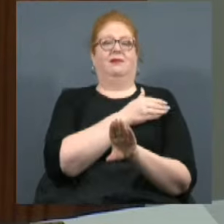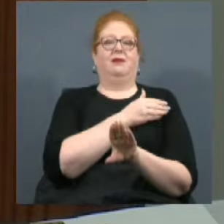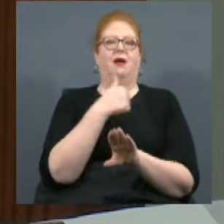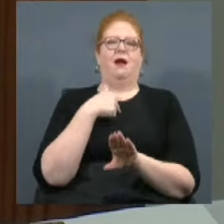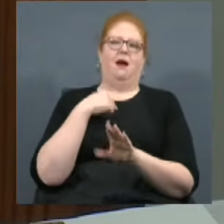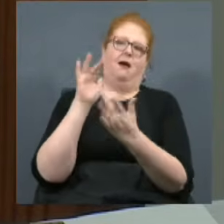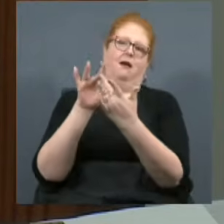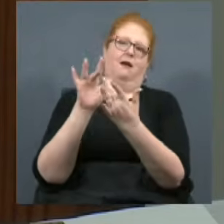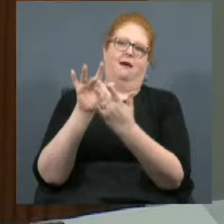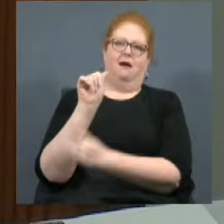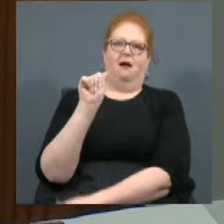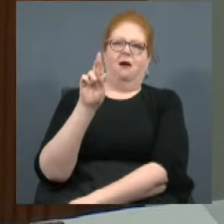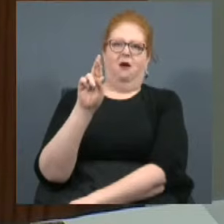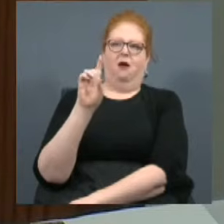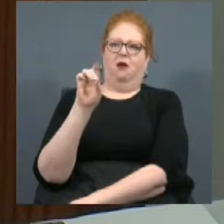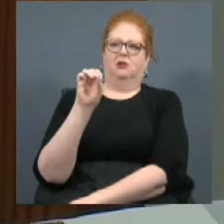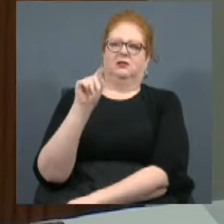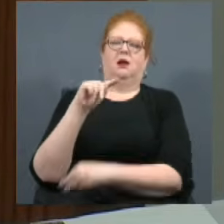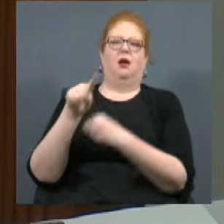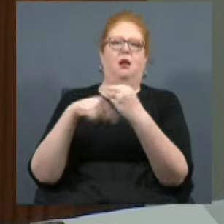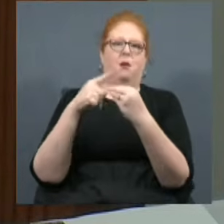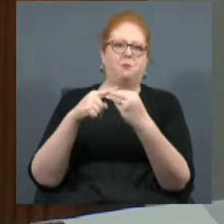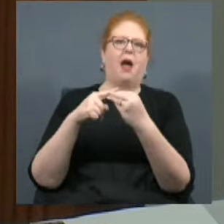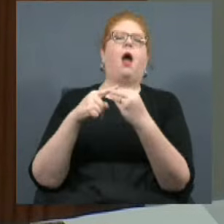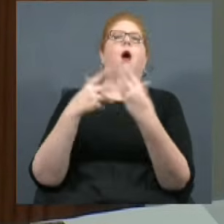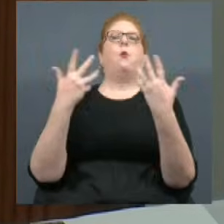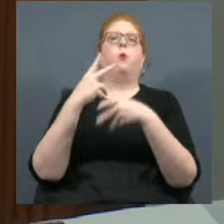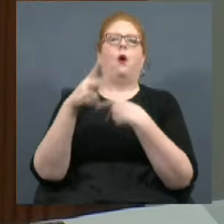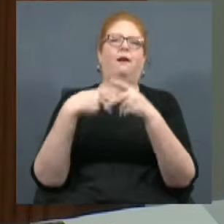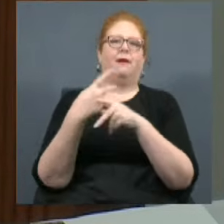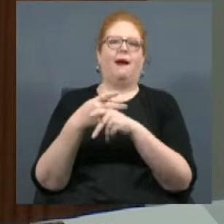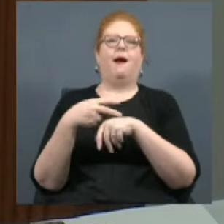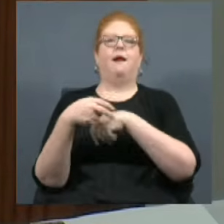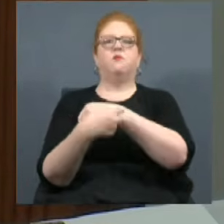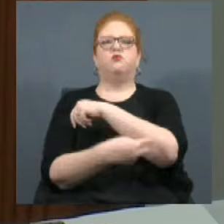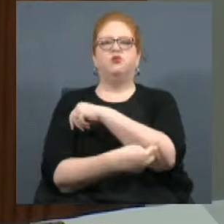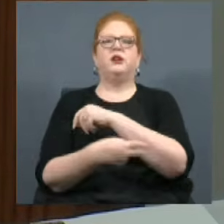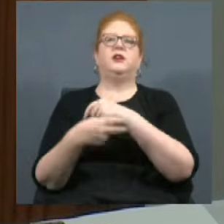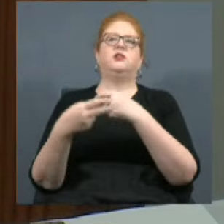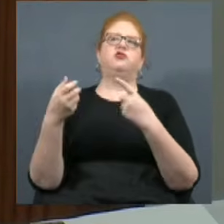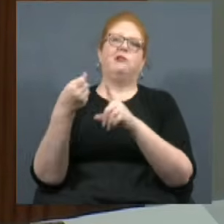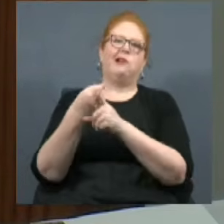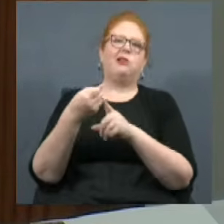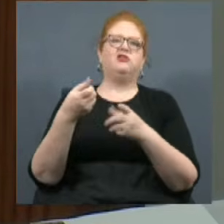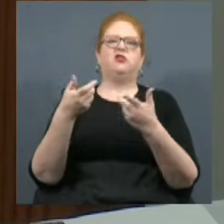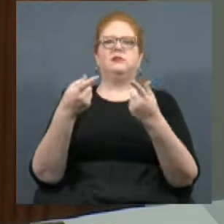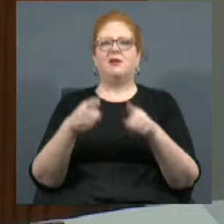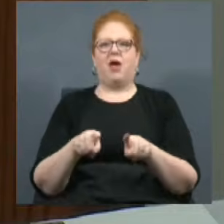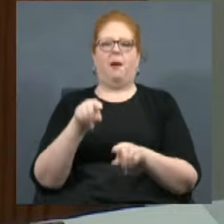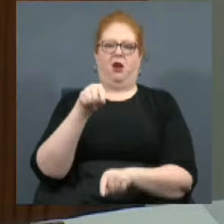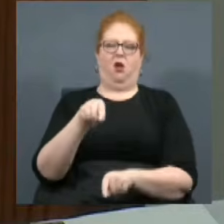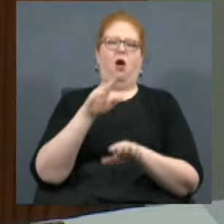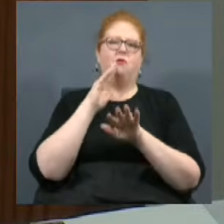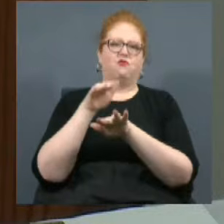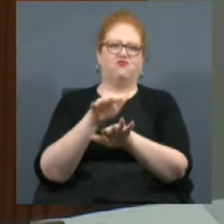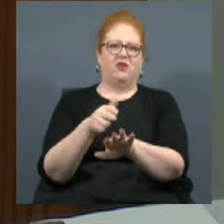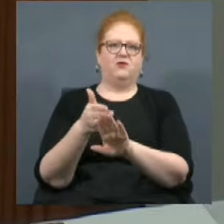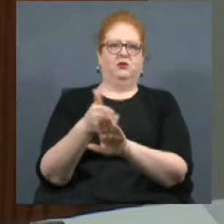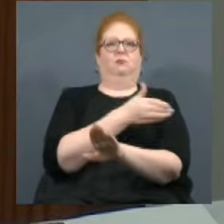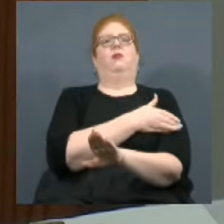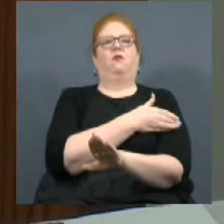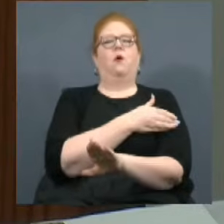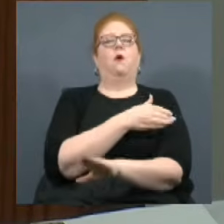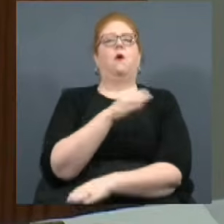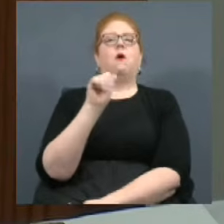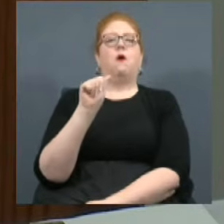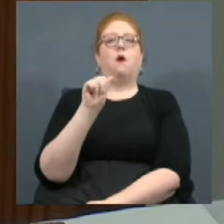for historical kind of bridge collisions on this section of the river. And what they told me